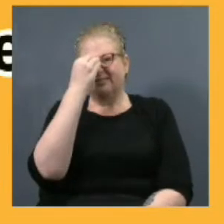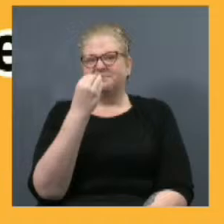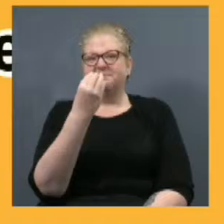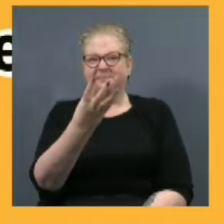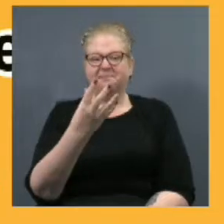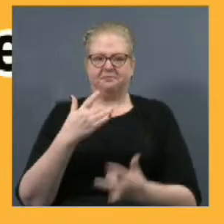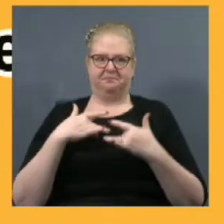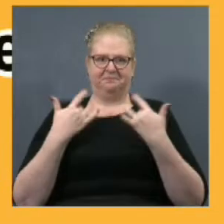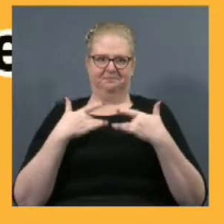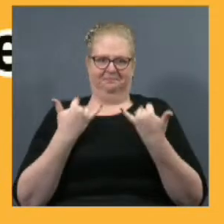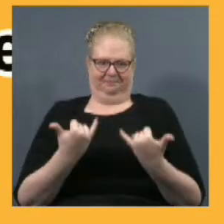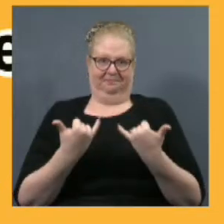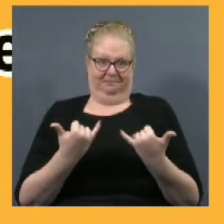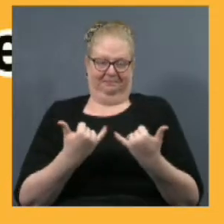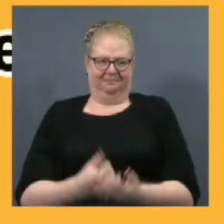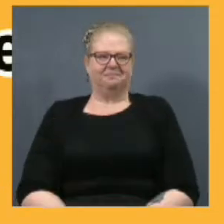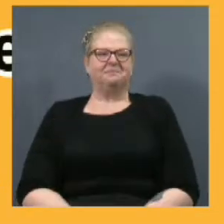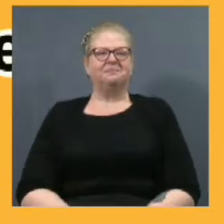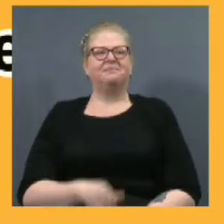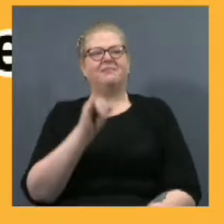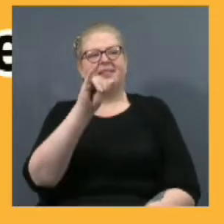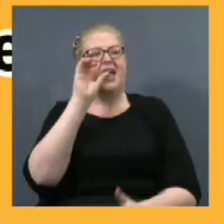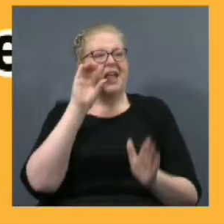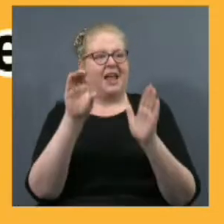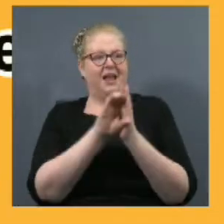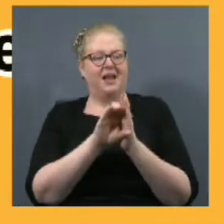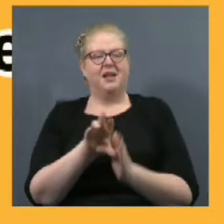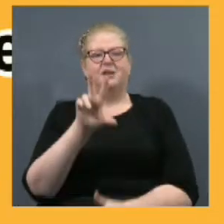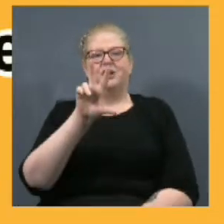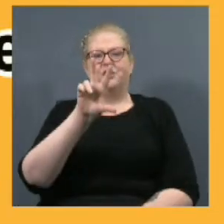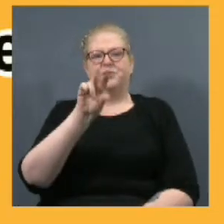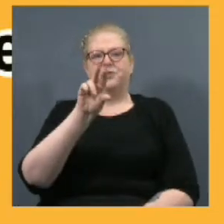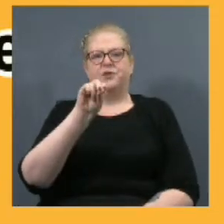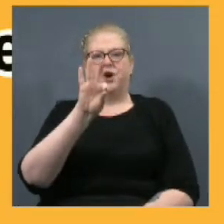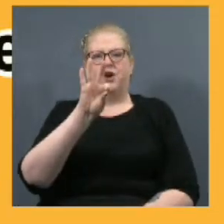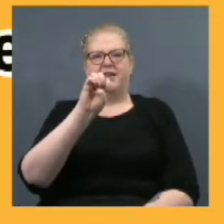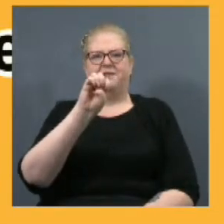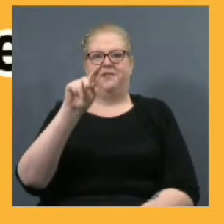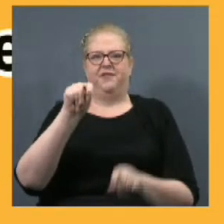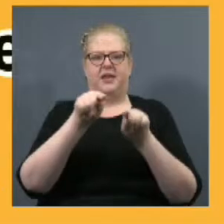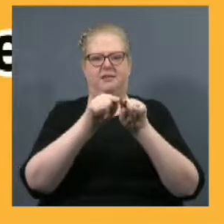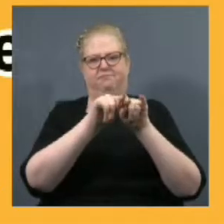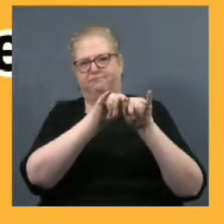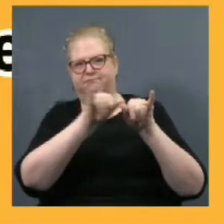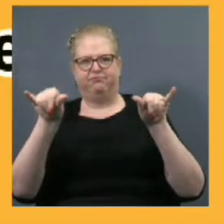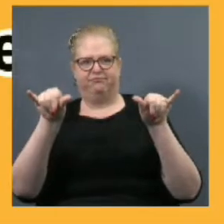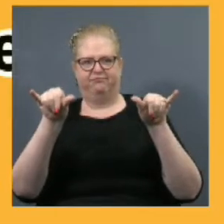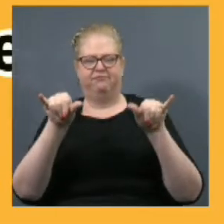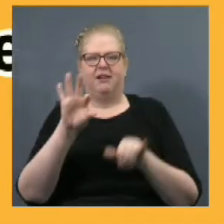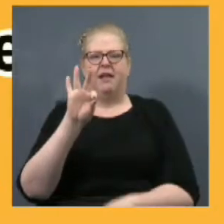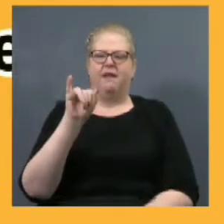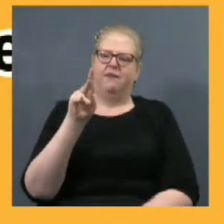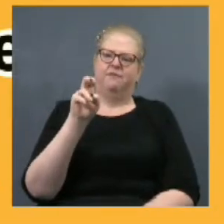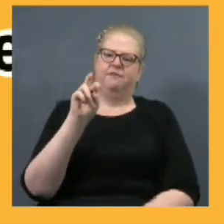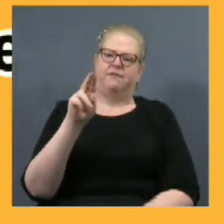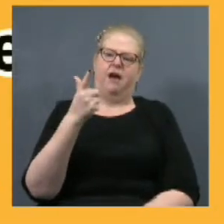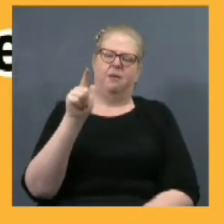want to go. But again, you'll see an image. It's a 30-foot diameter fiberglass Frisbee. It's